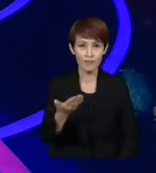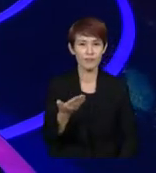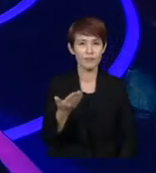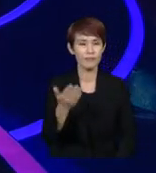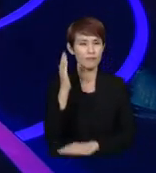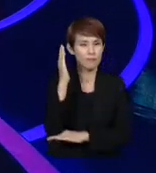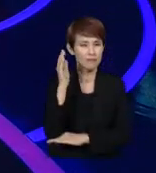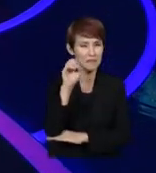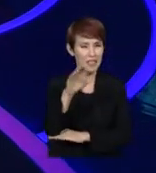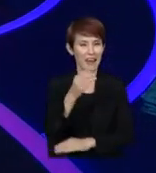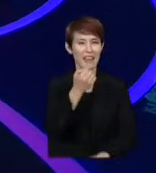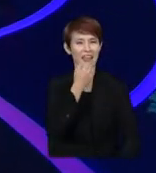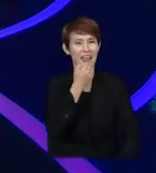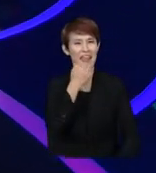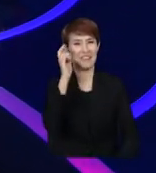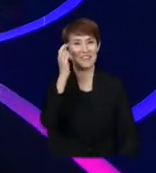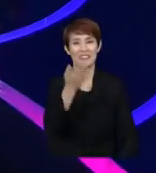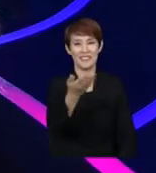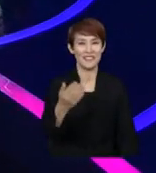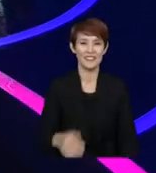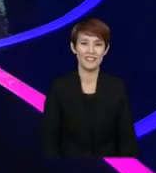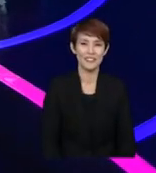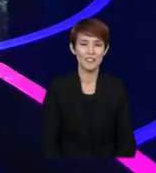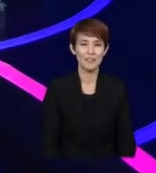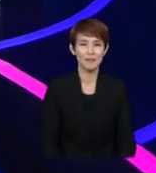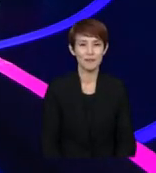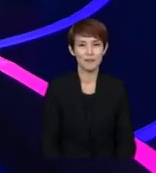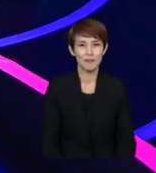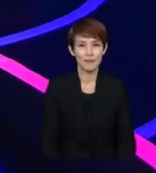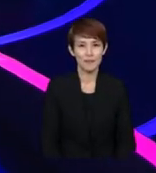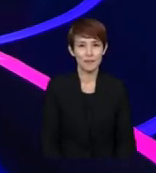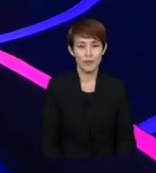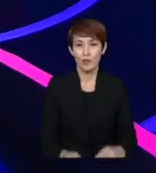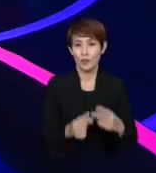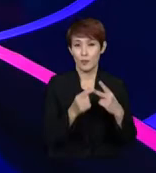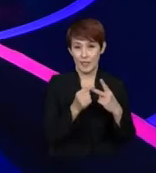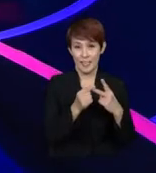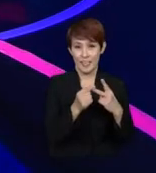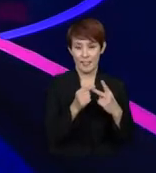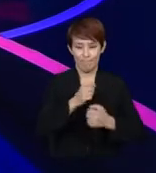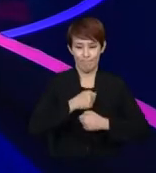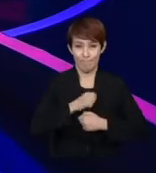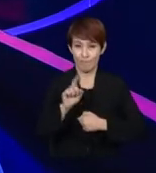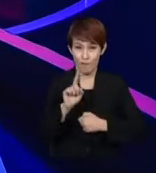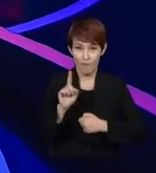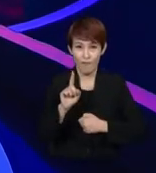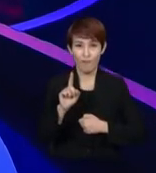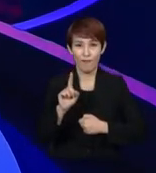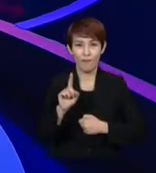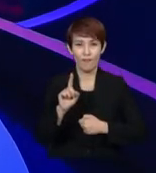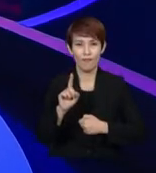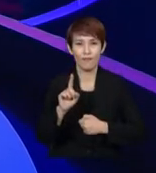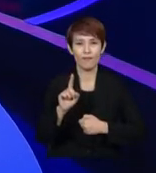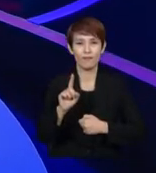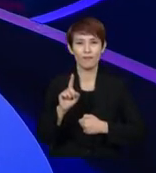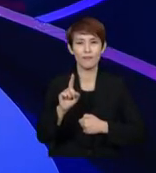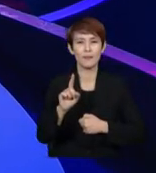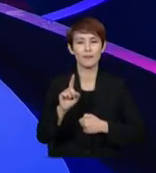boundary has to do with a certain degree of respect for common